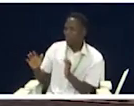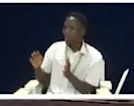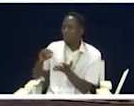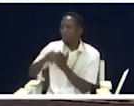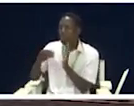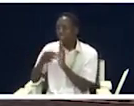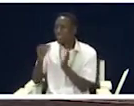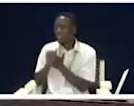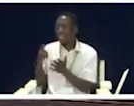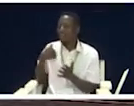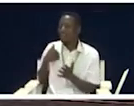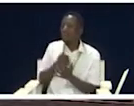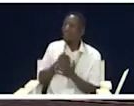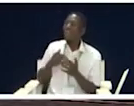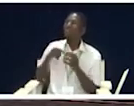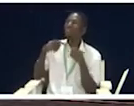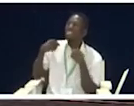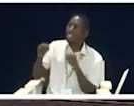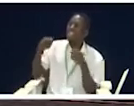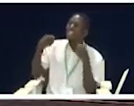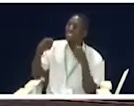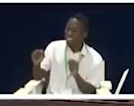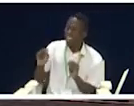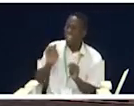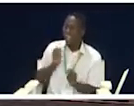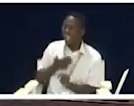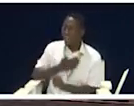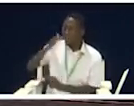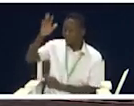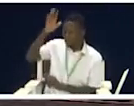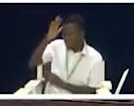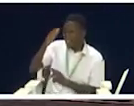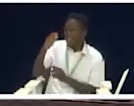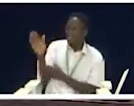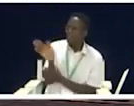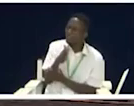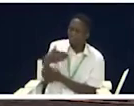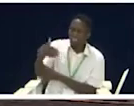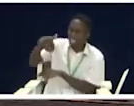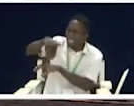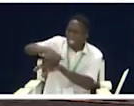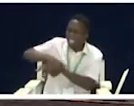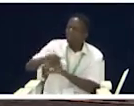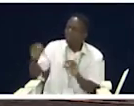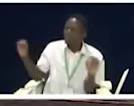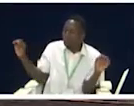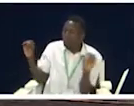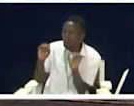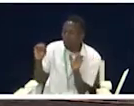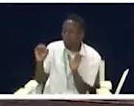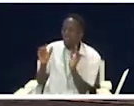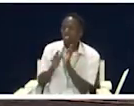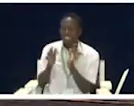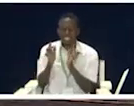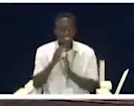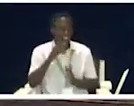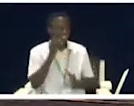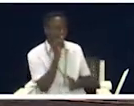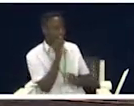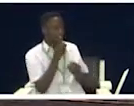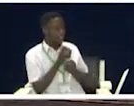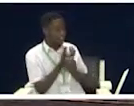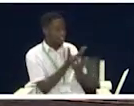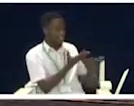of men. Our fathers have fished at night and they got their greatest harvest. But Jesus was telling them, I'm not